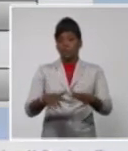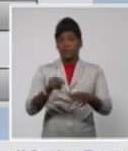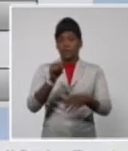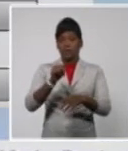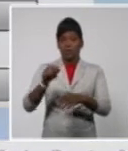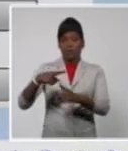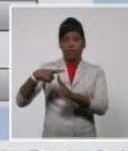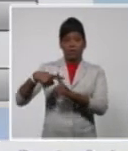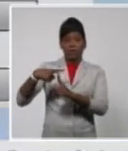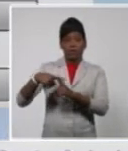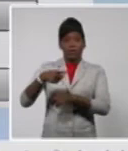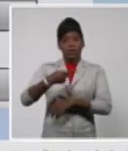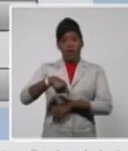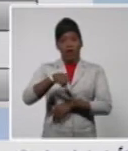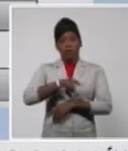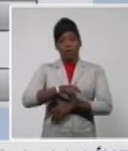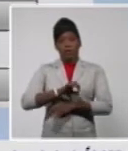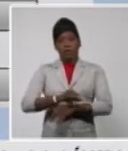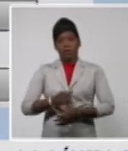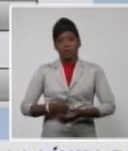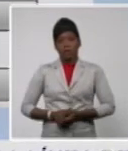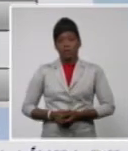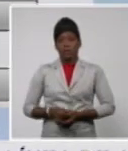29,049,134 infections.